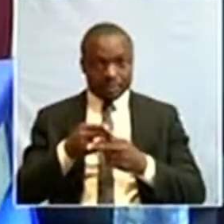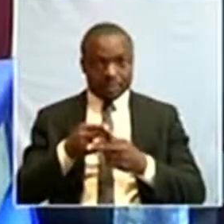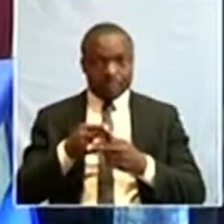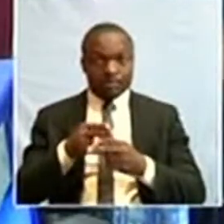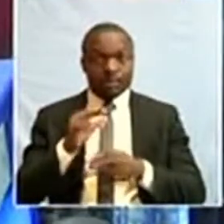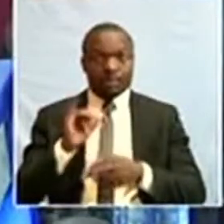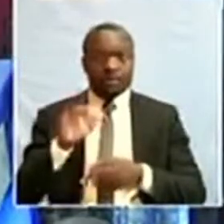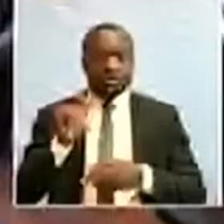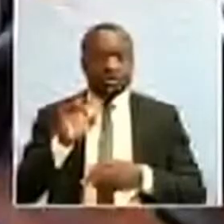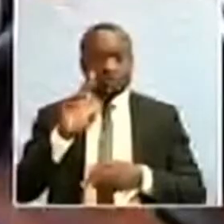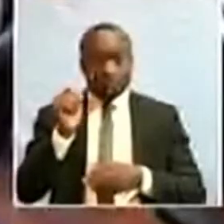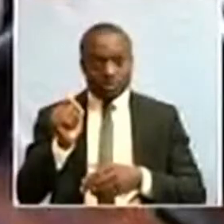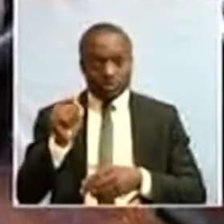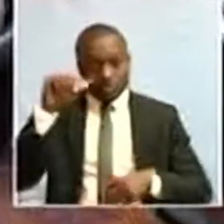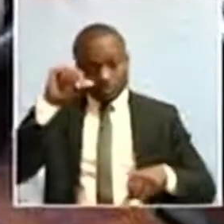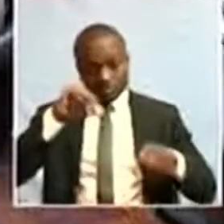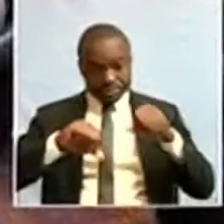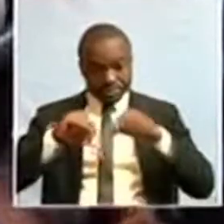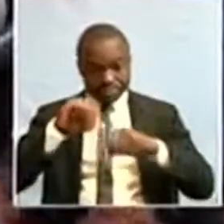auditor.